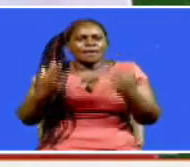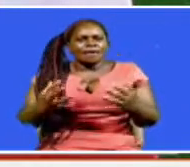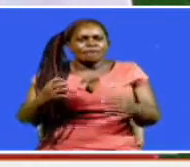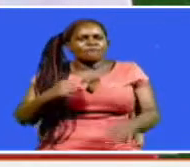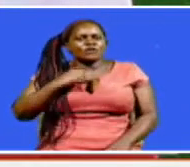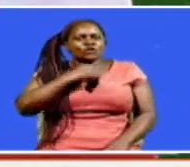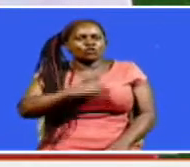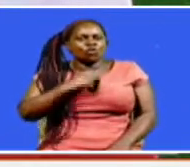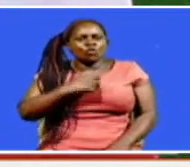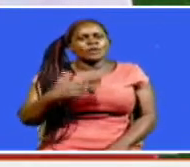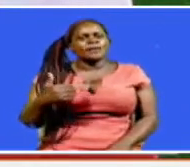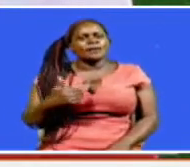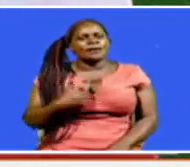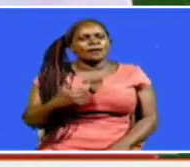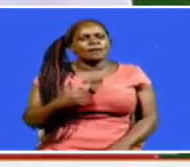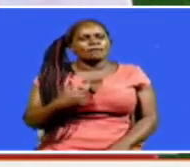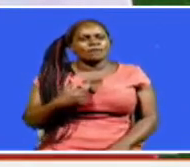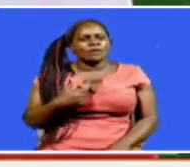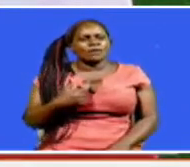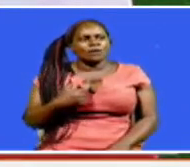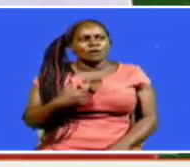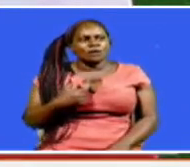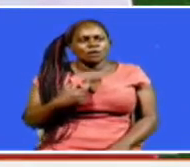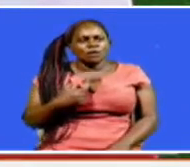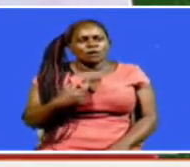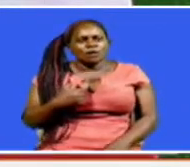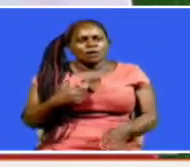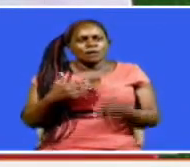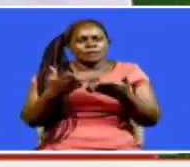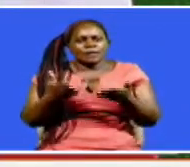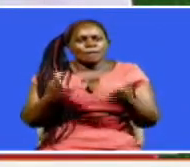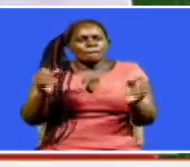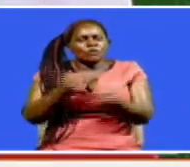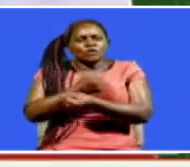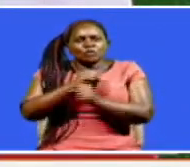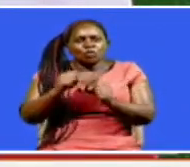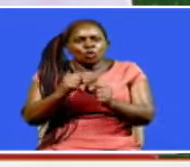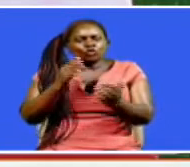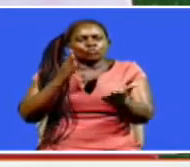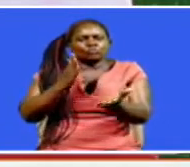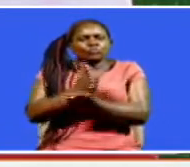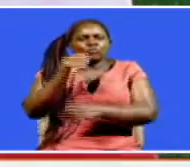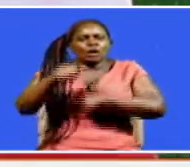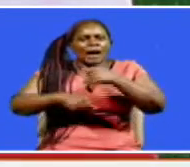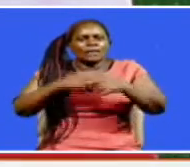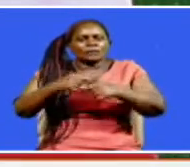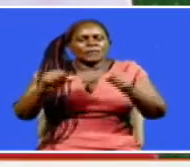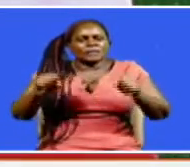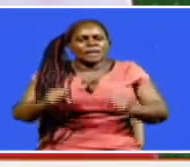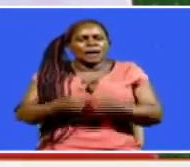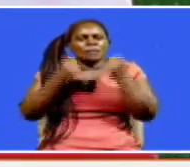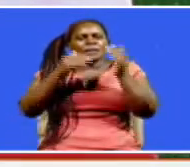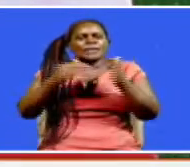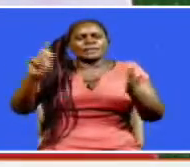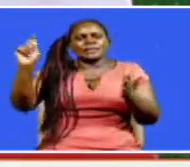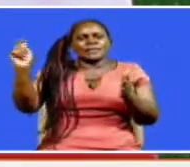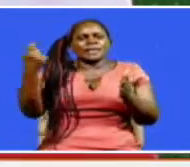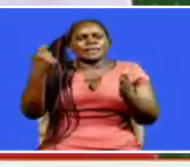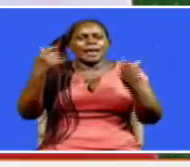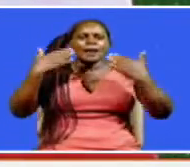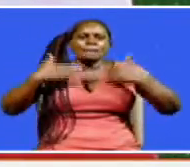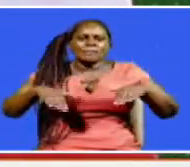regret. There were abhorrent and unjustifiable acts of violence committed against